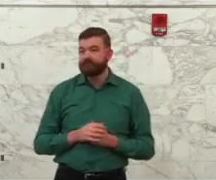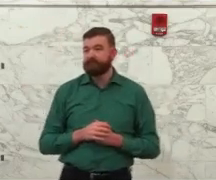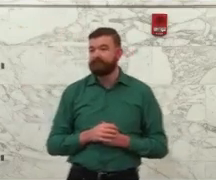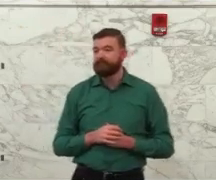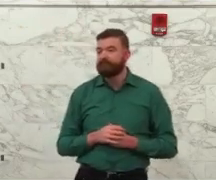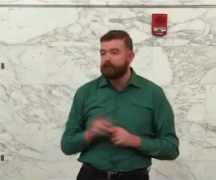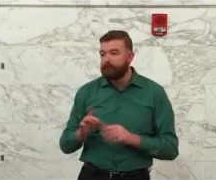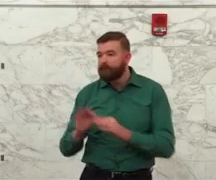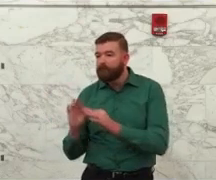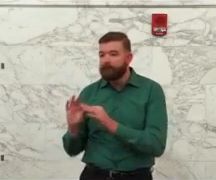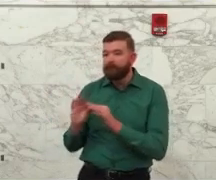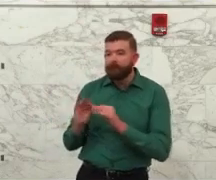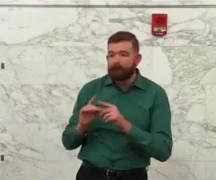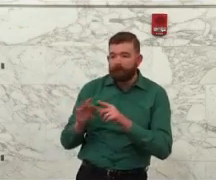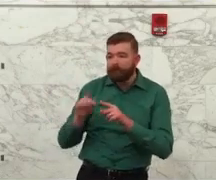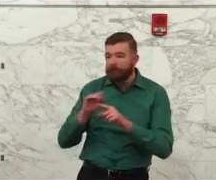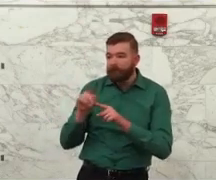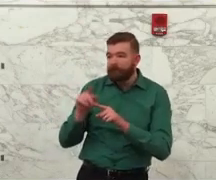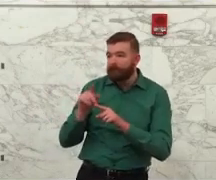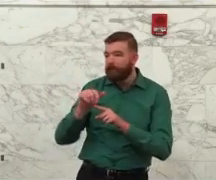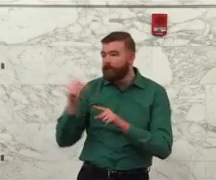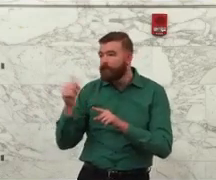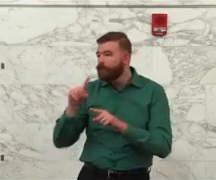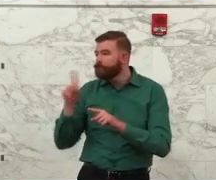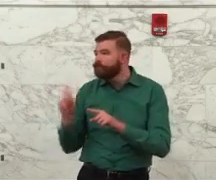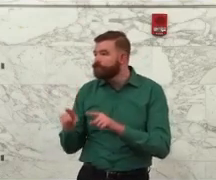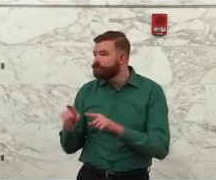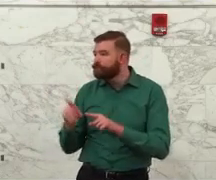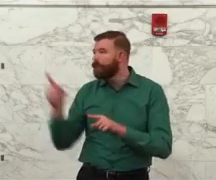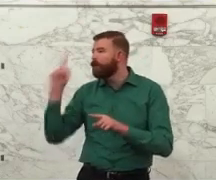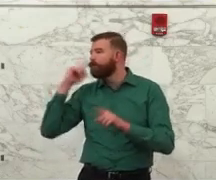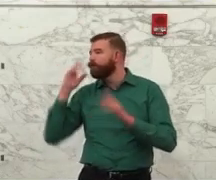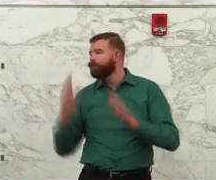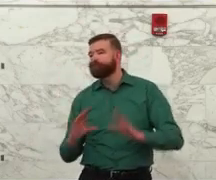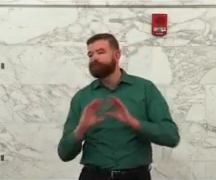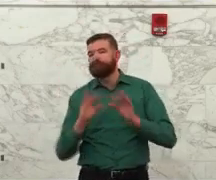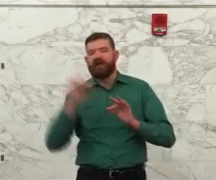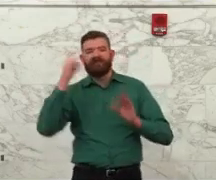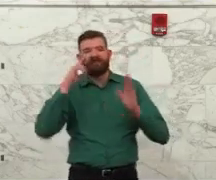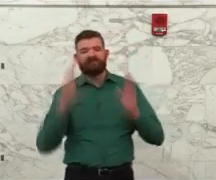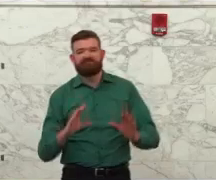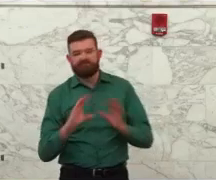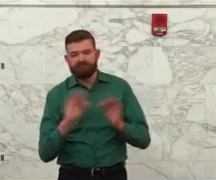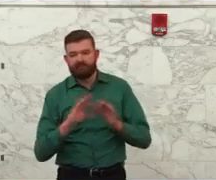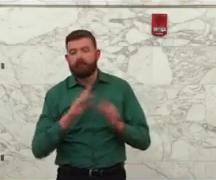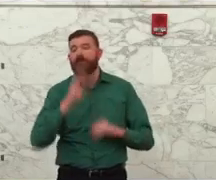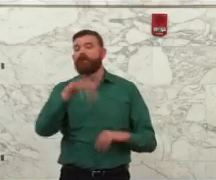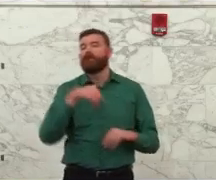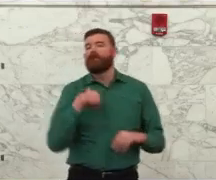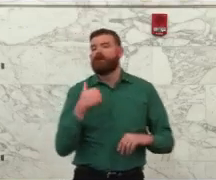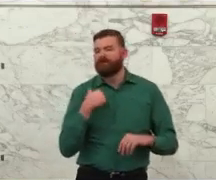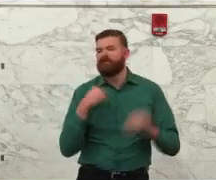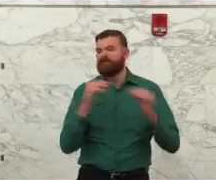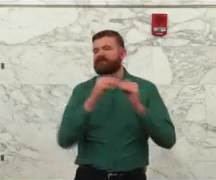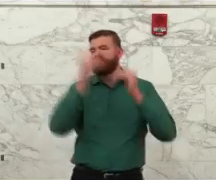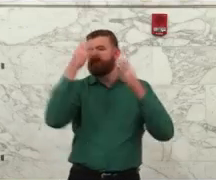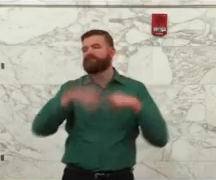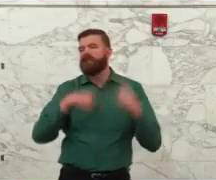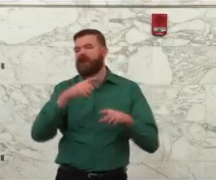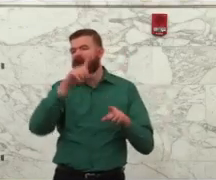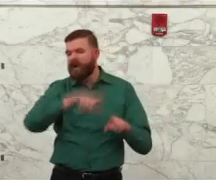asked on Board of Ed, and also what more specific guidance we can give to landlords and renters in particular. Thank you. Ma'am, you